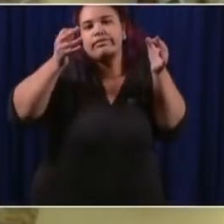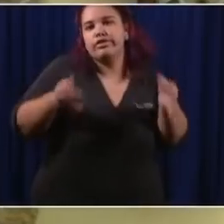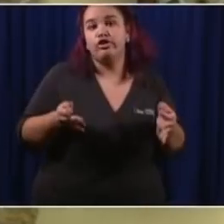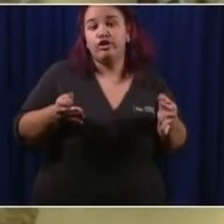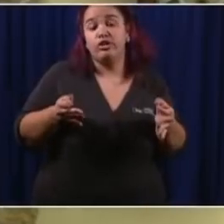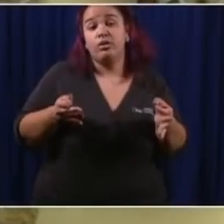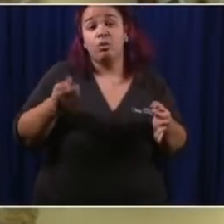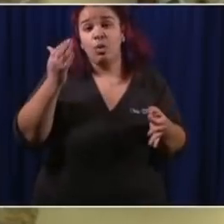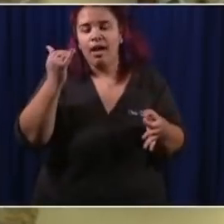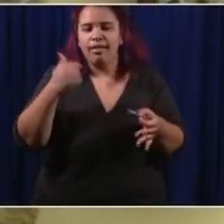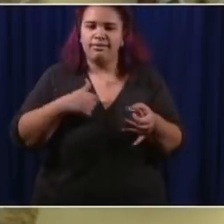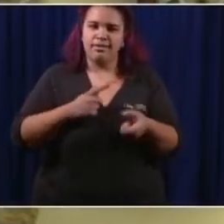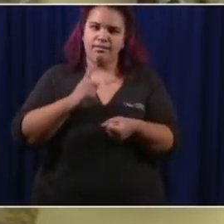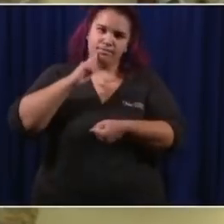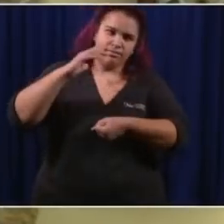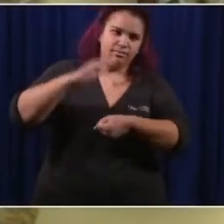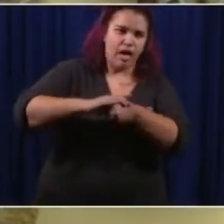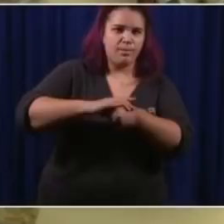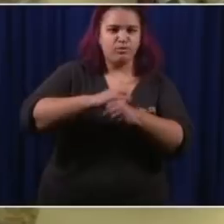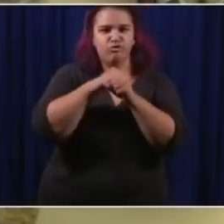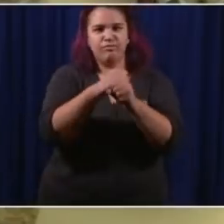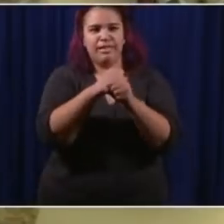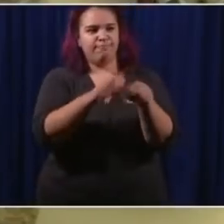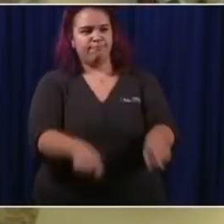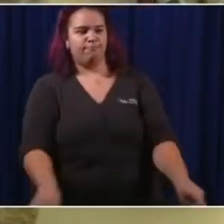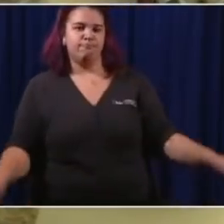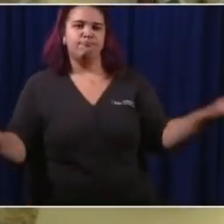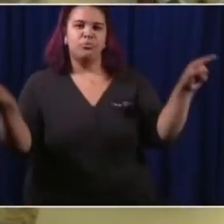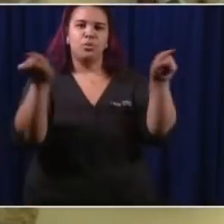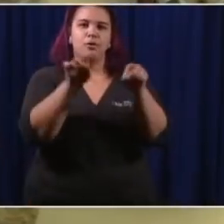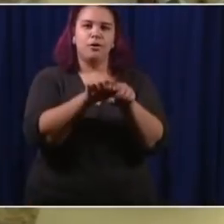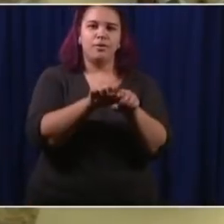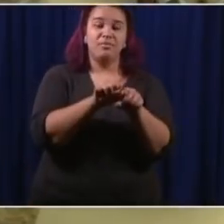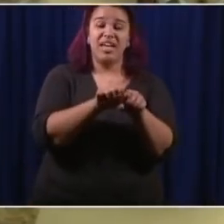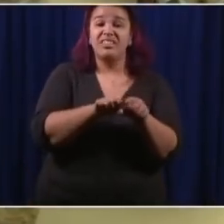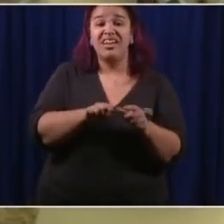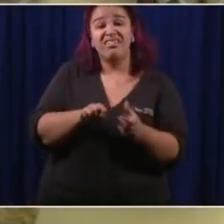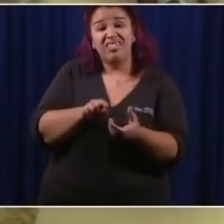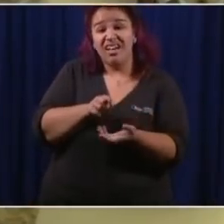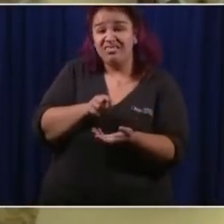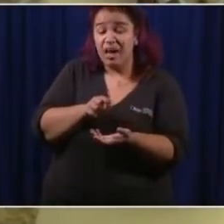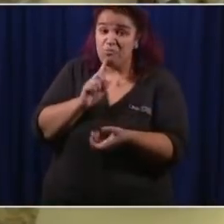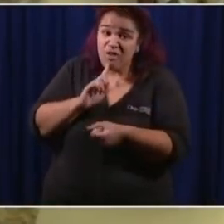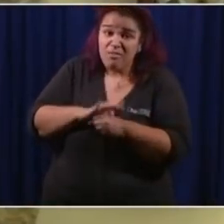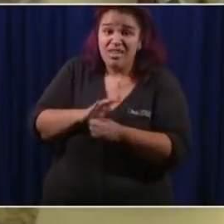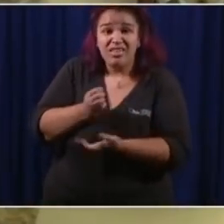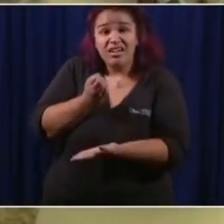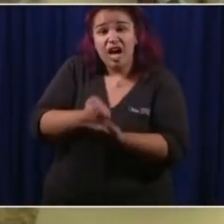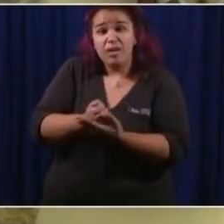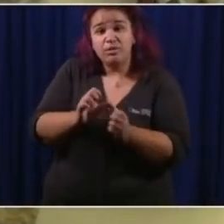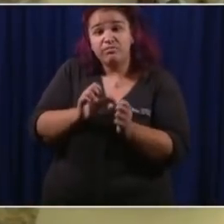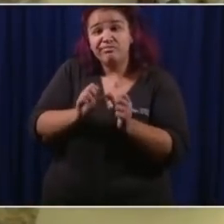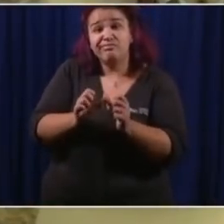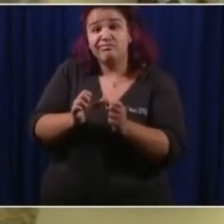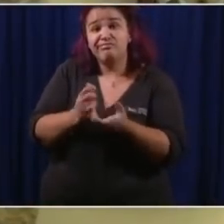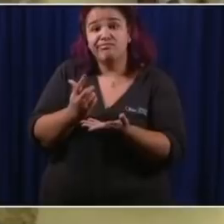state of Ohio, and to keep them safe and to keep our economy moving.